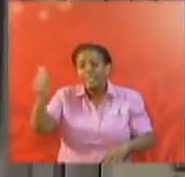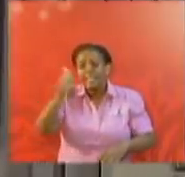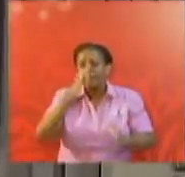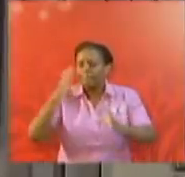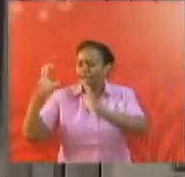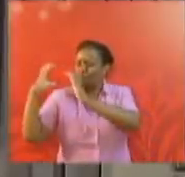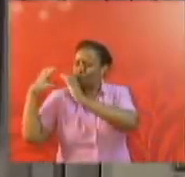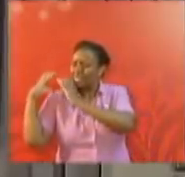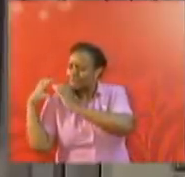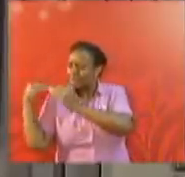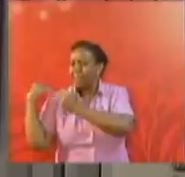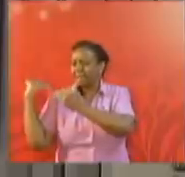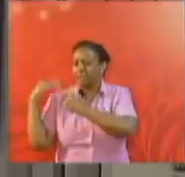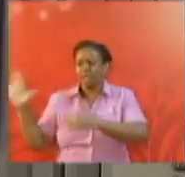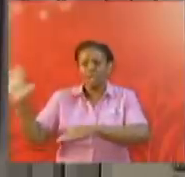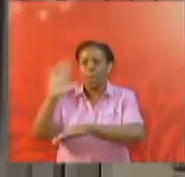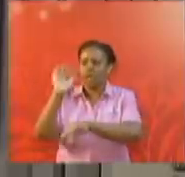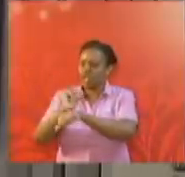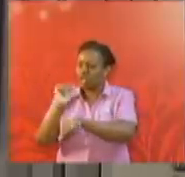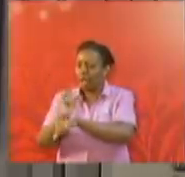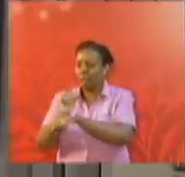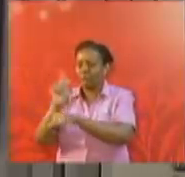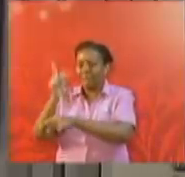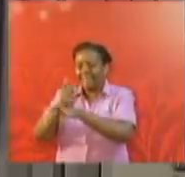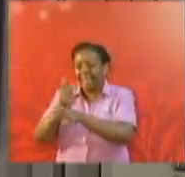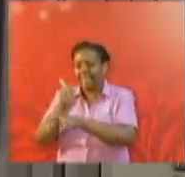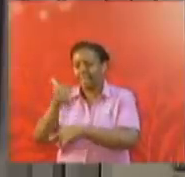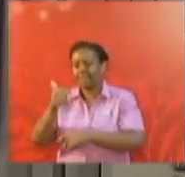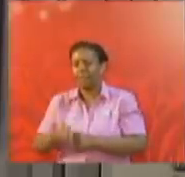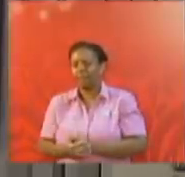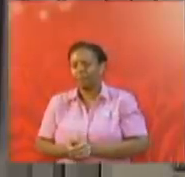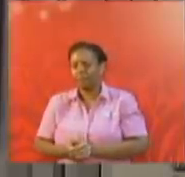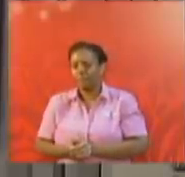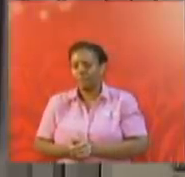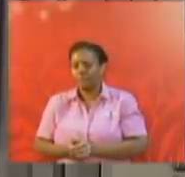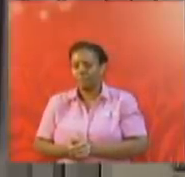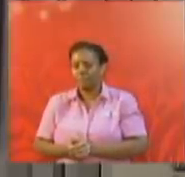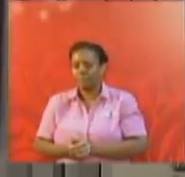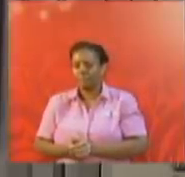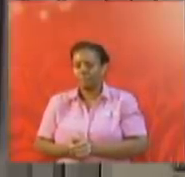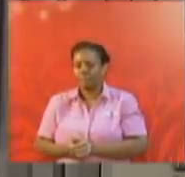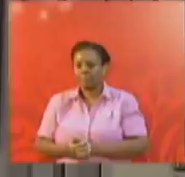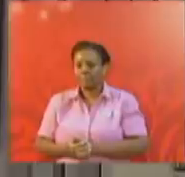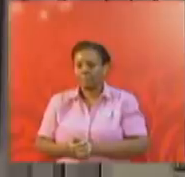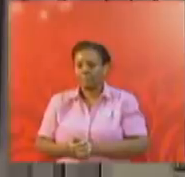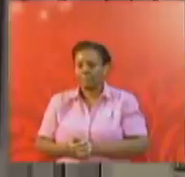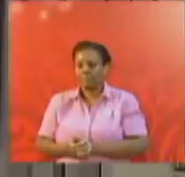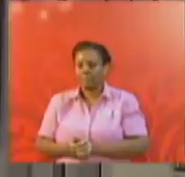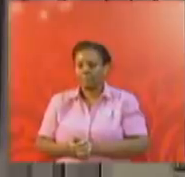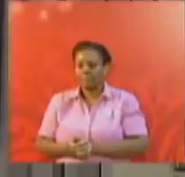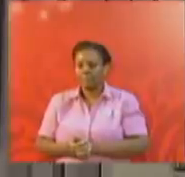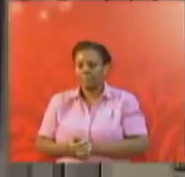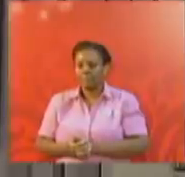on 95.5 yesterday clarifying, and I think I did it earlier this morning. These were requests that